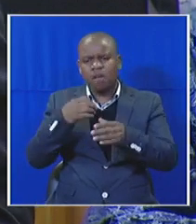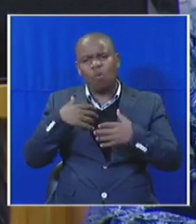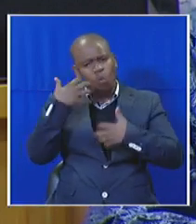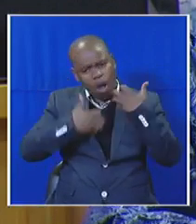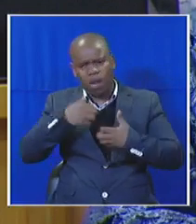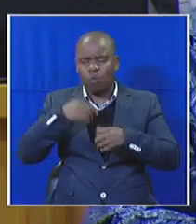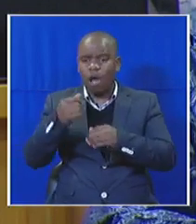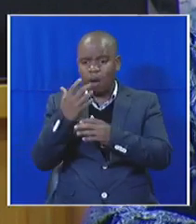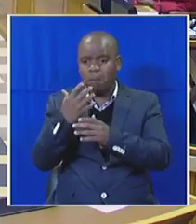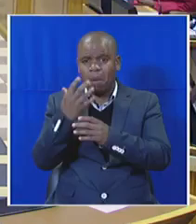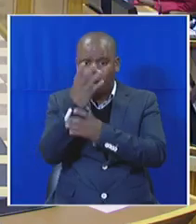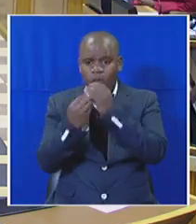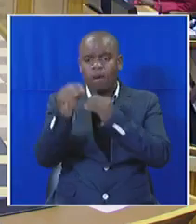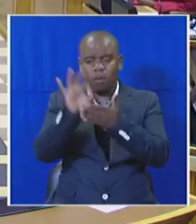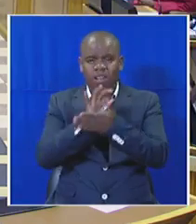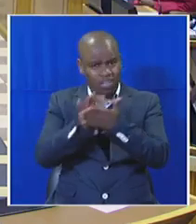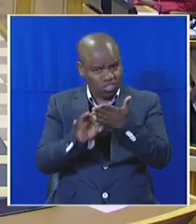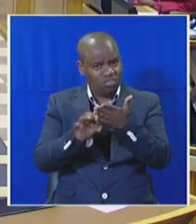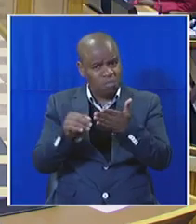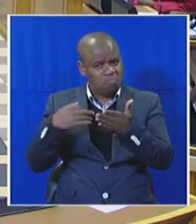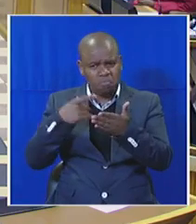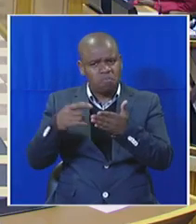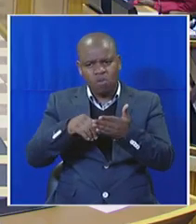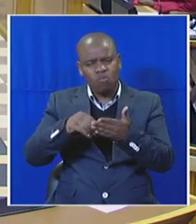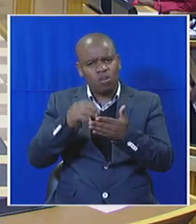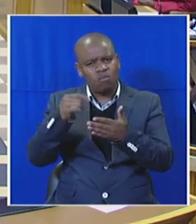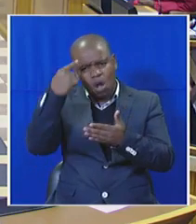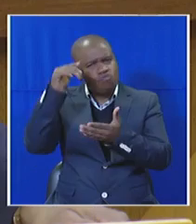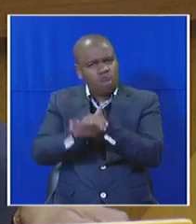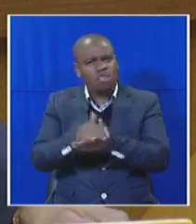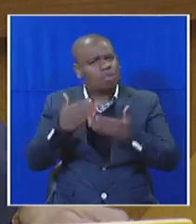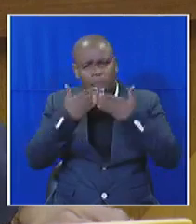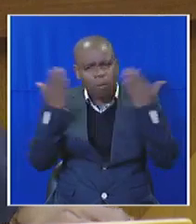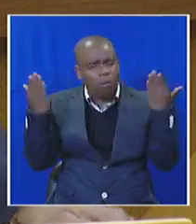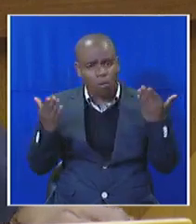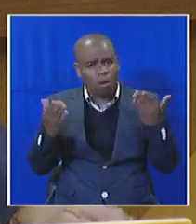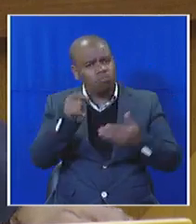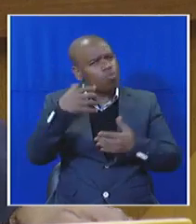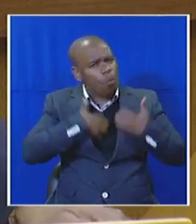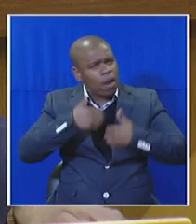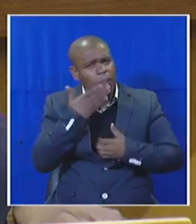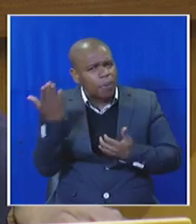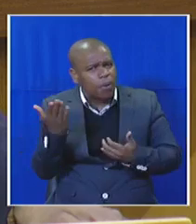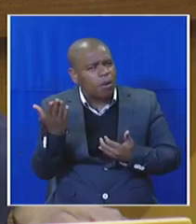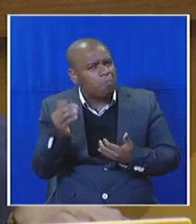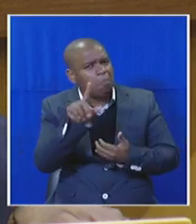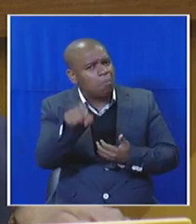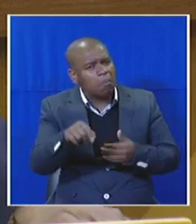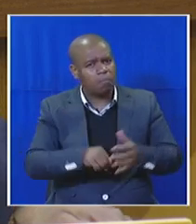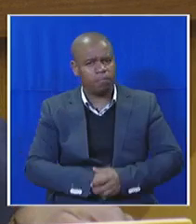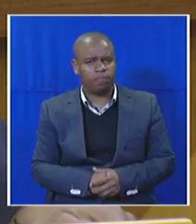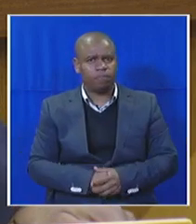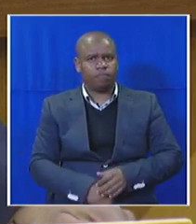president? The Honorable the President. Thank you, Madam Speaker. No, there is no threat